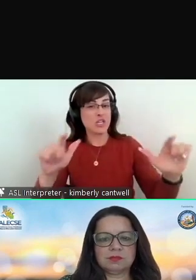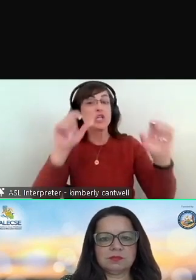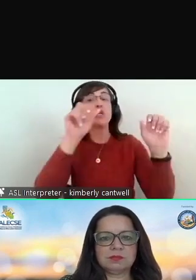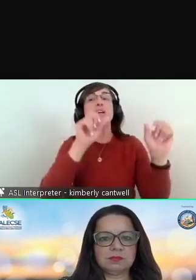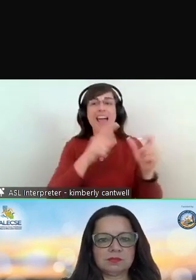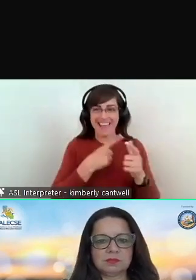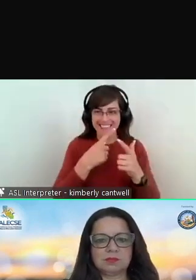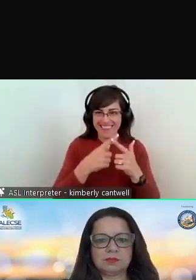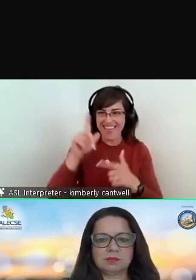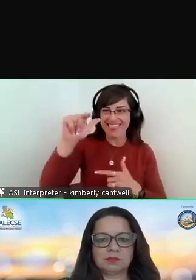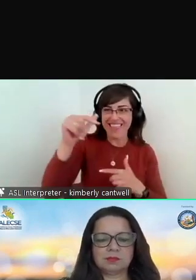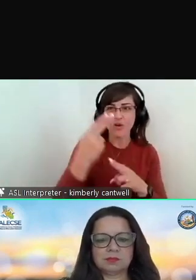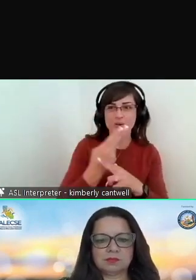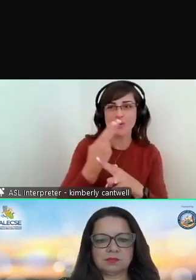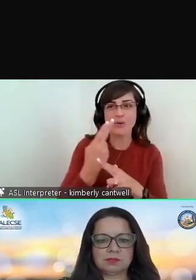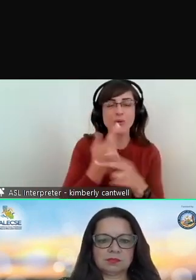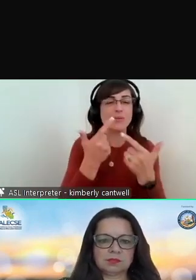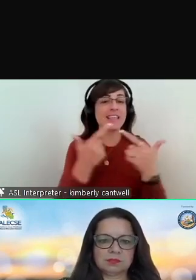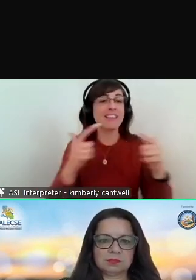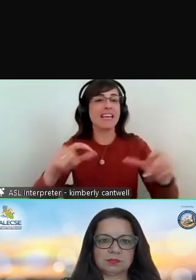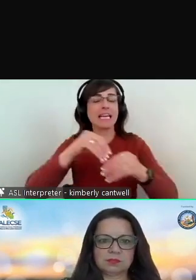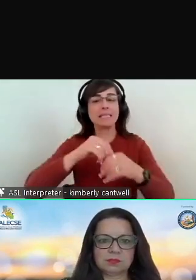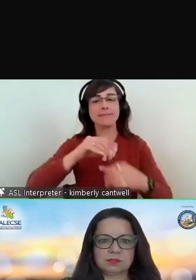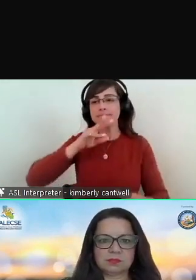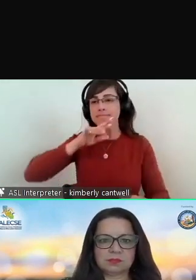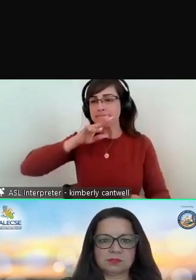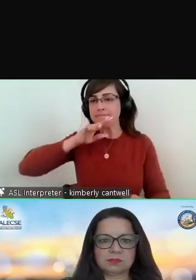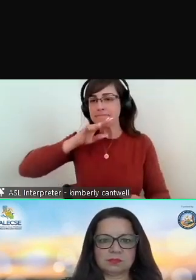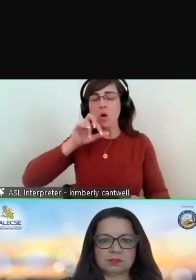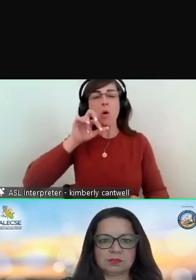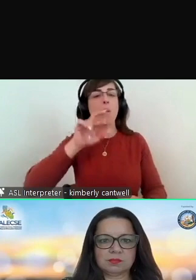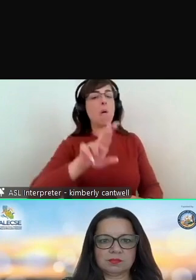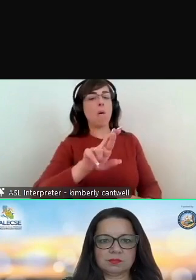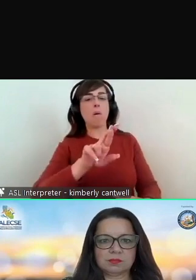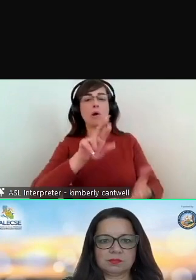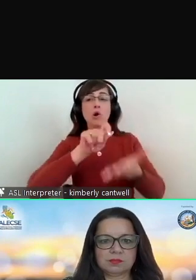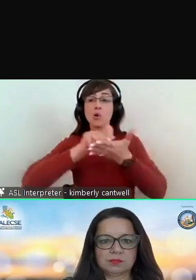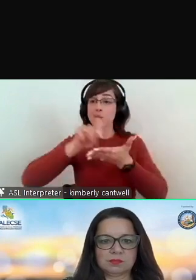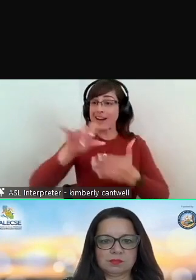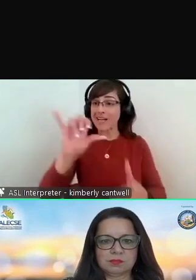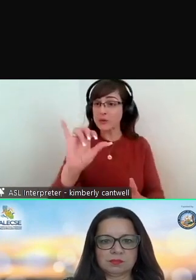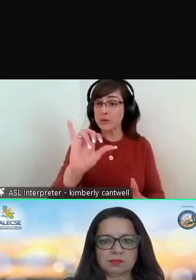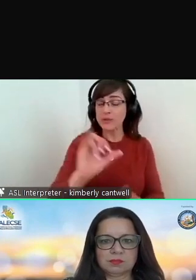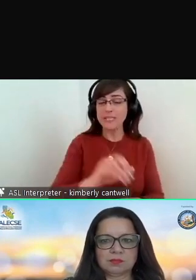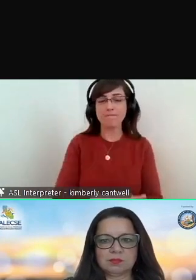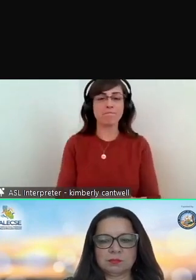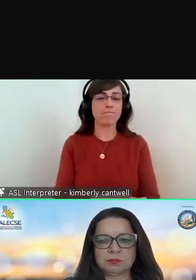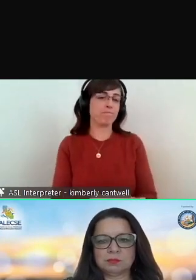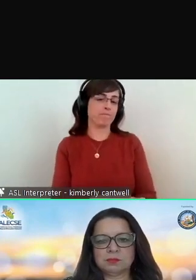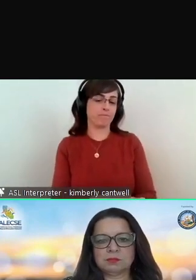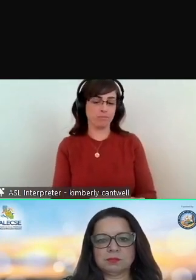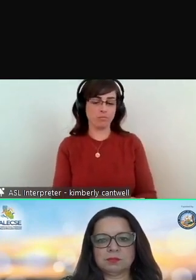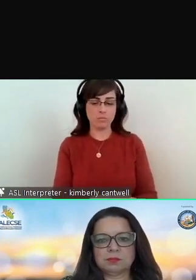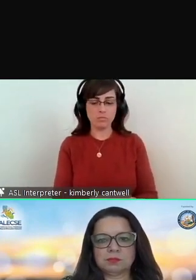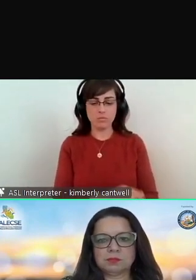able to use this language in their speaking, but also in their writing as well.